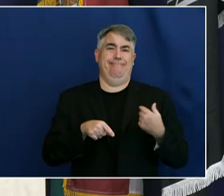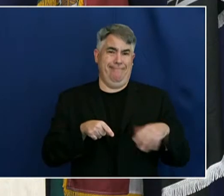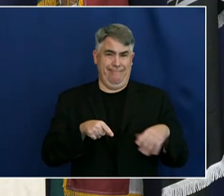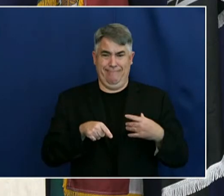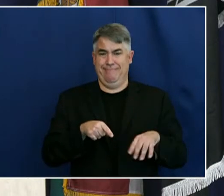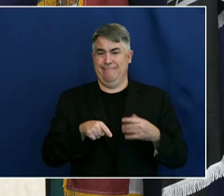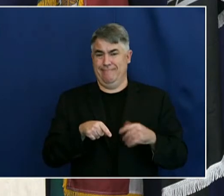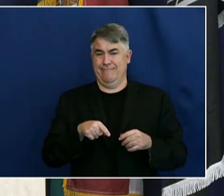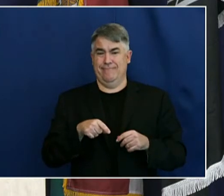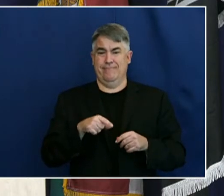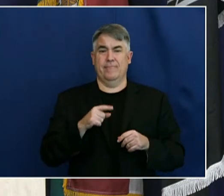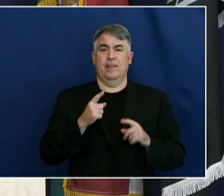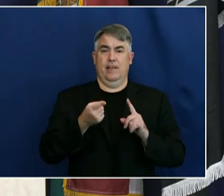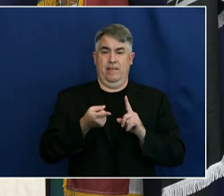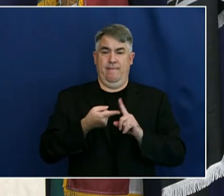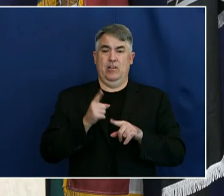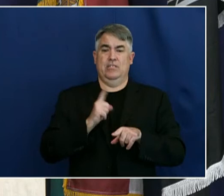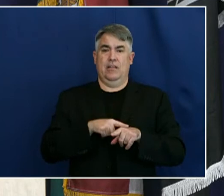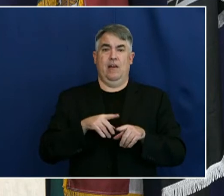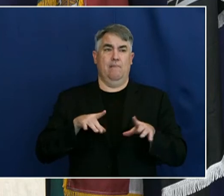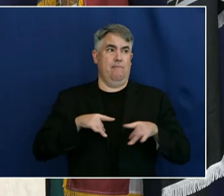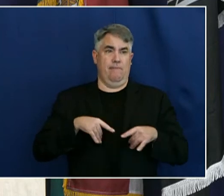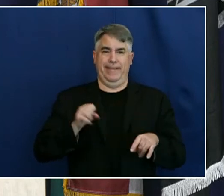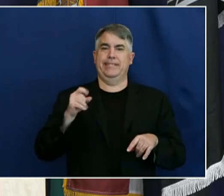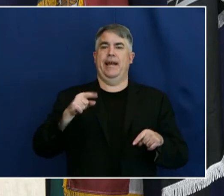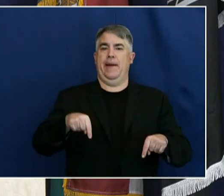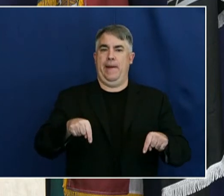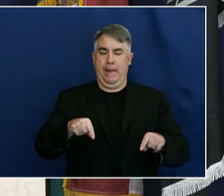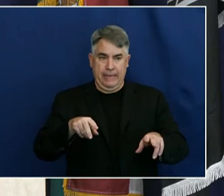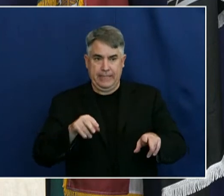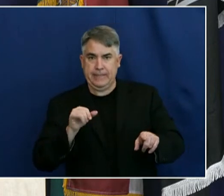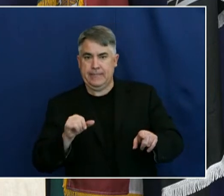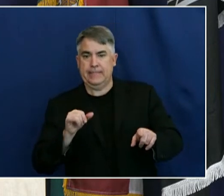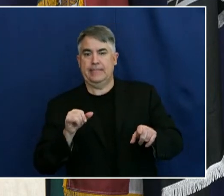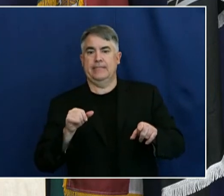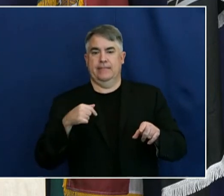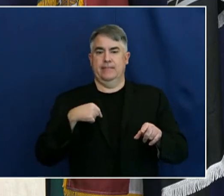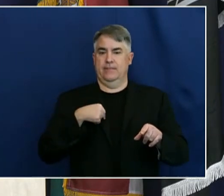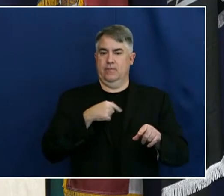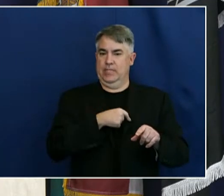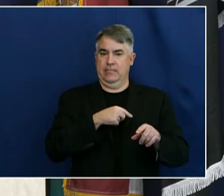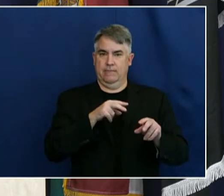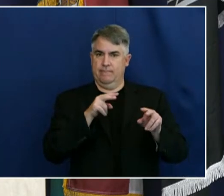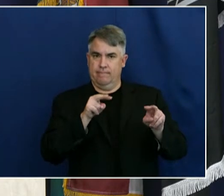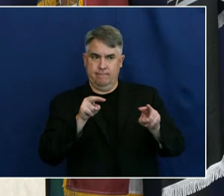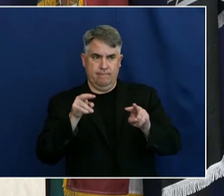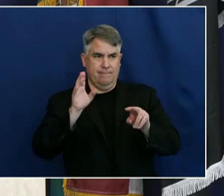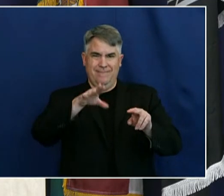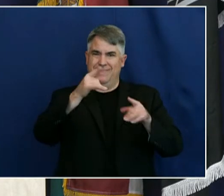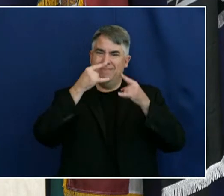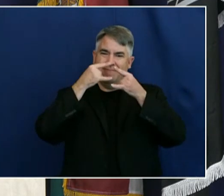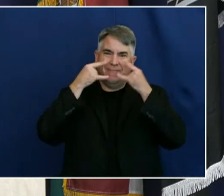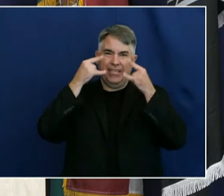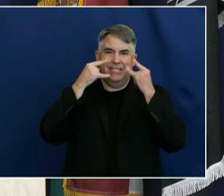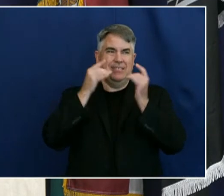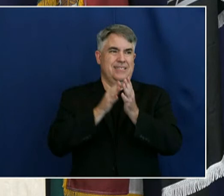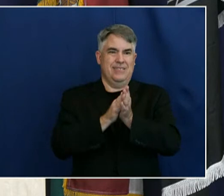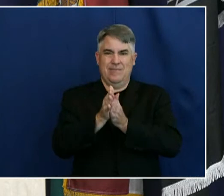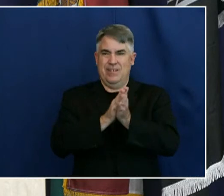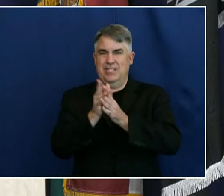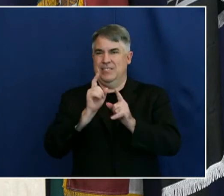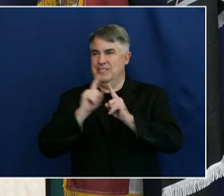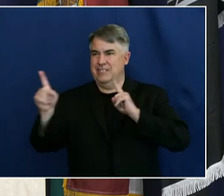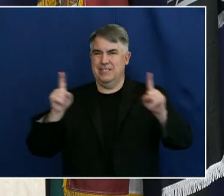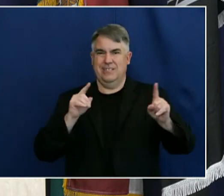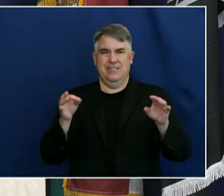Diego, and that we just need to be very vigilant about all the things we're already doing, just as we mentioned after we first